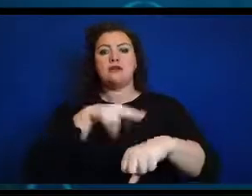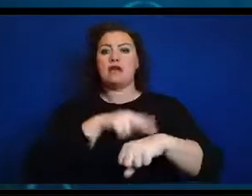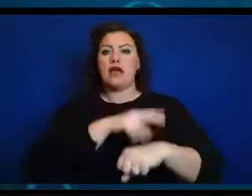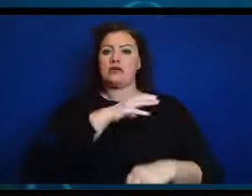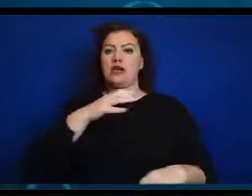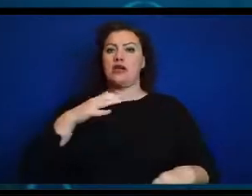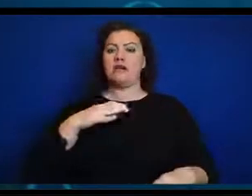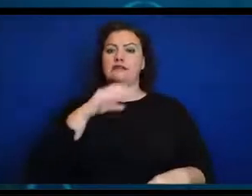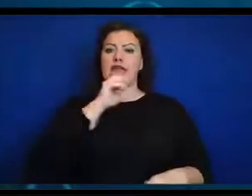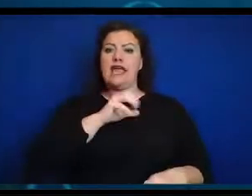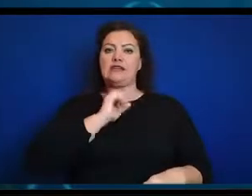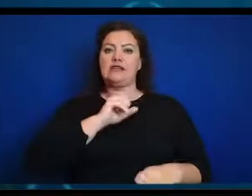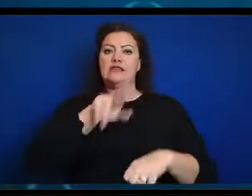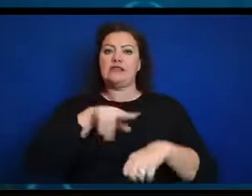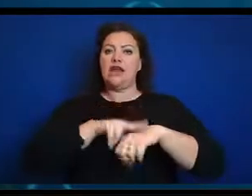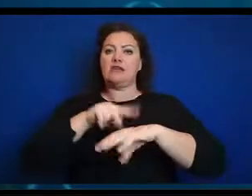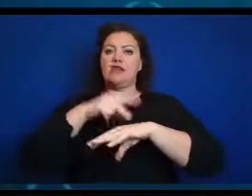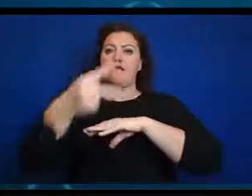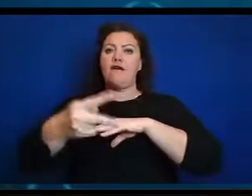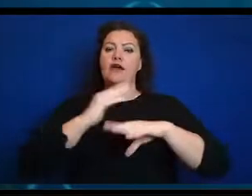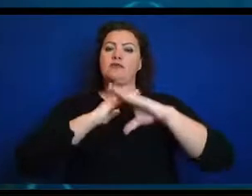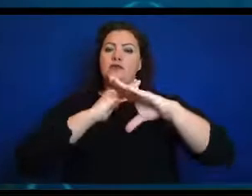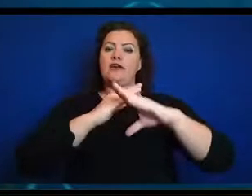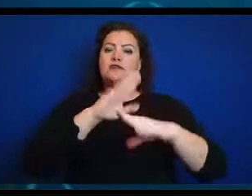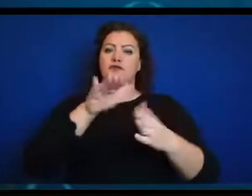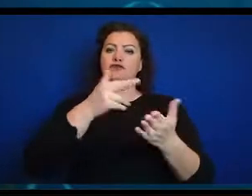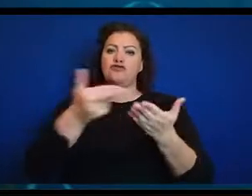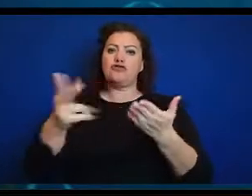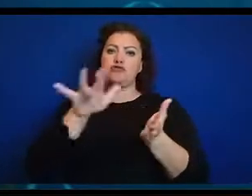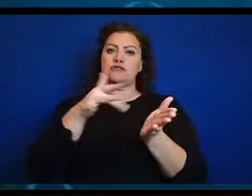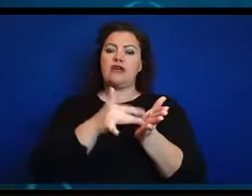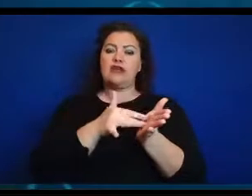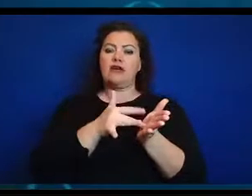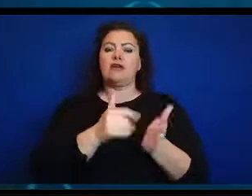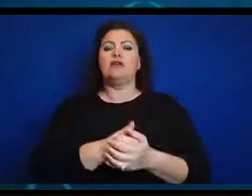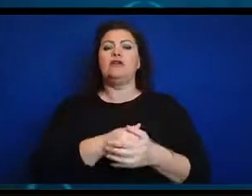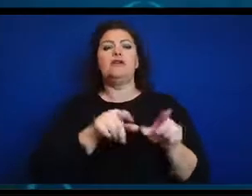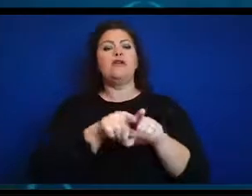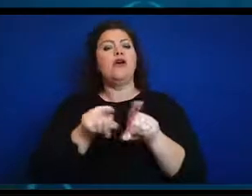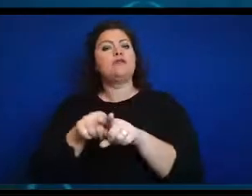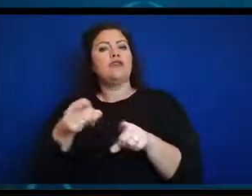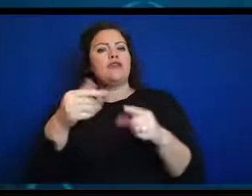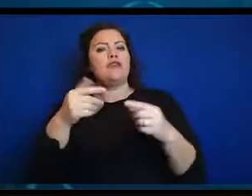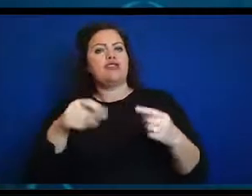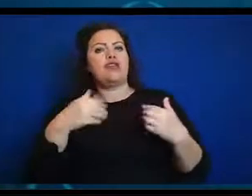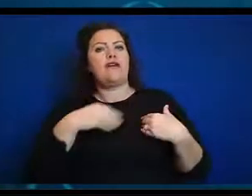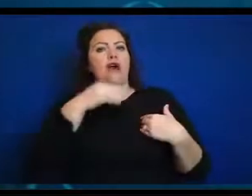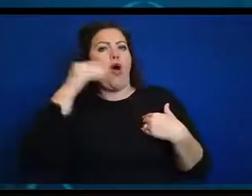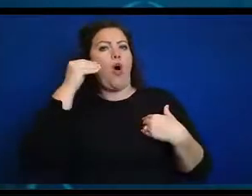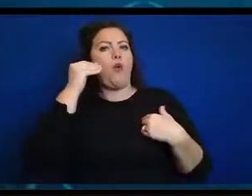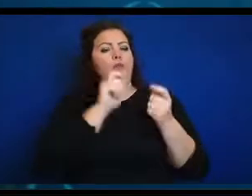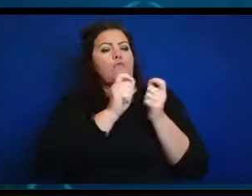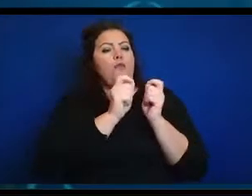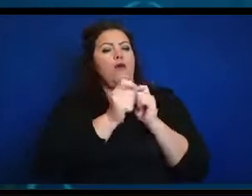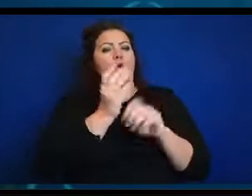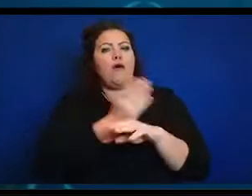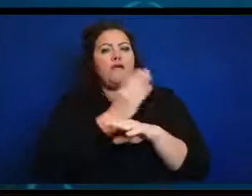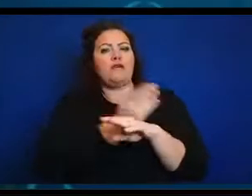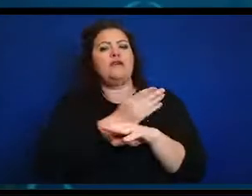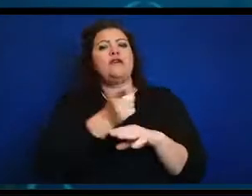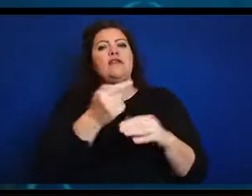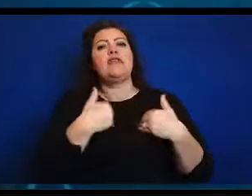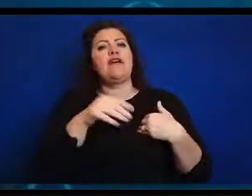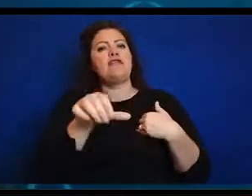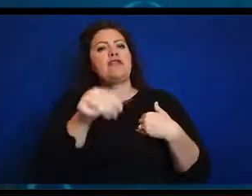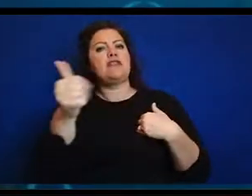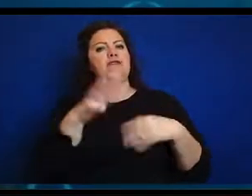Aging's National Falls Prevention Resource Center. In addition to facilitating home modifications, there are a number of key actions that should be